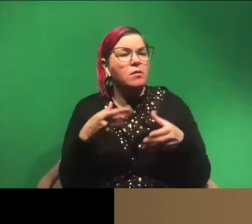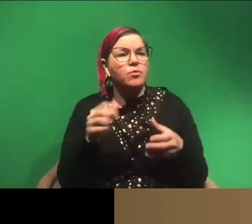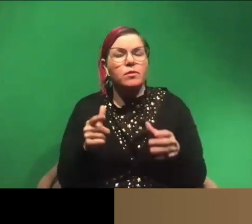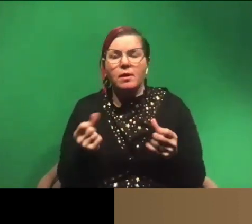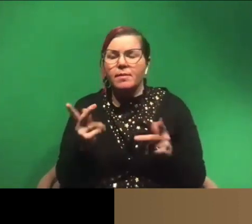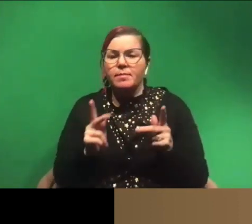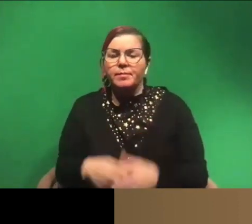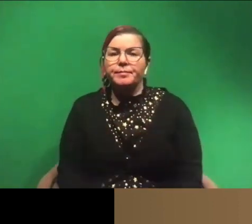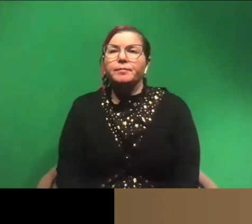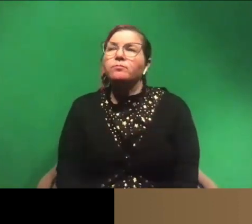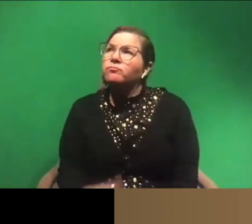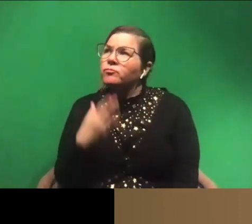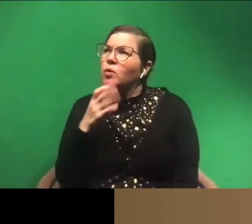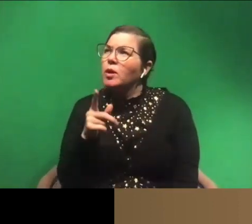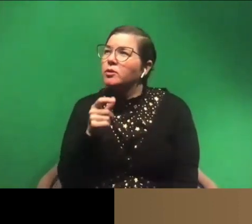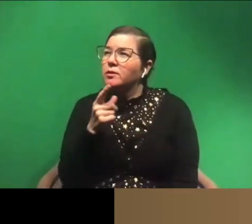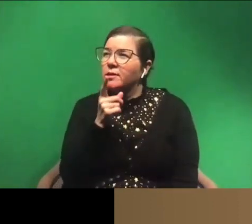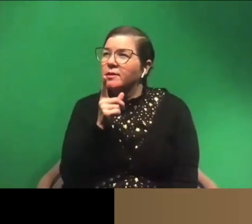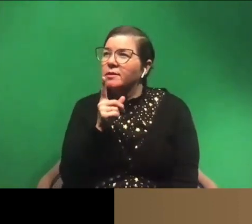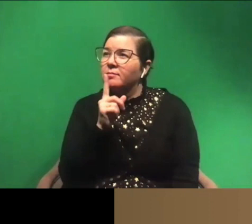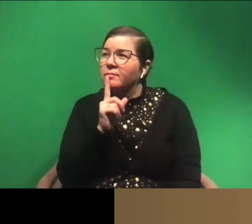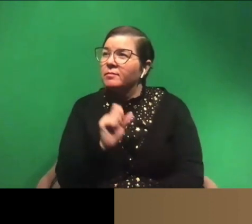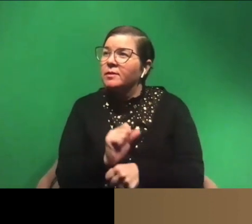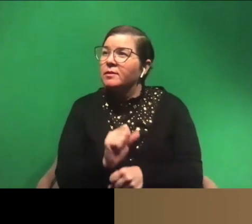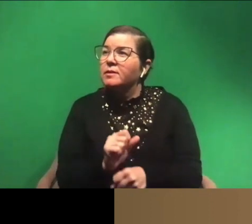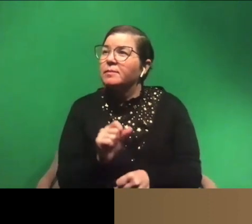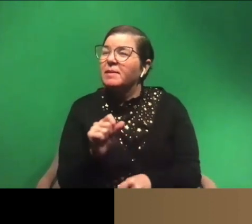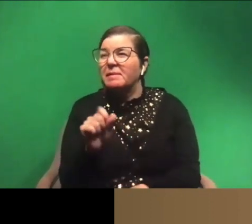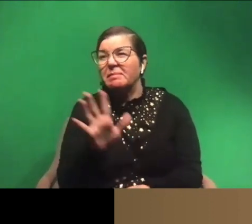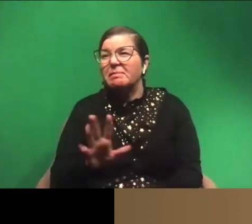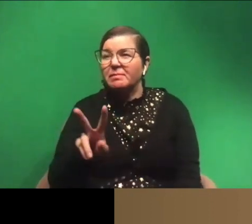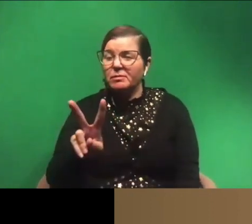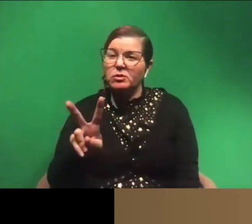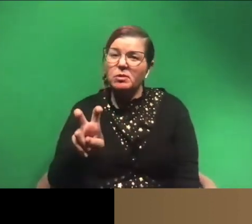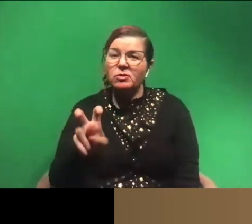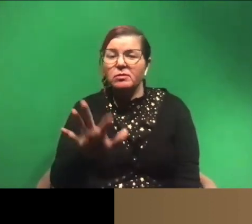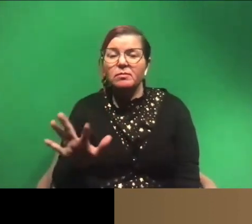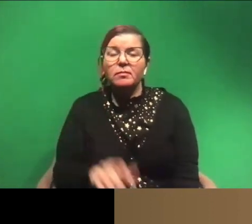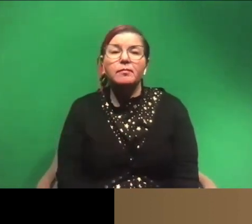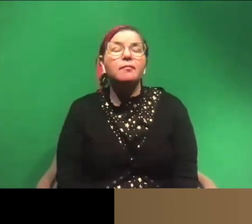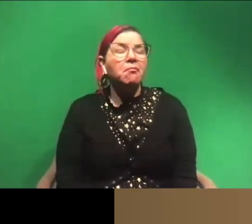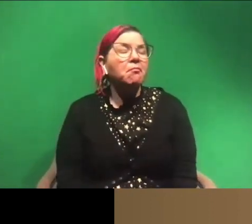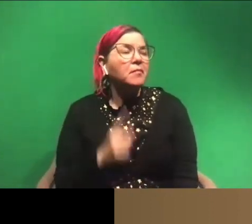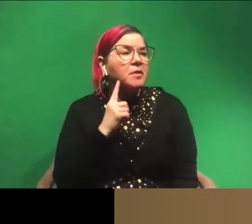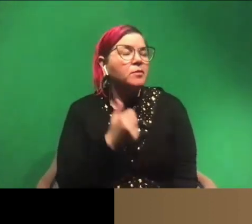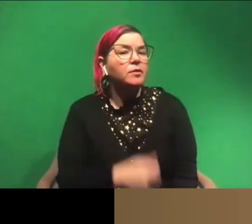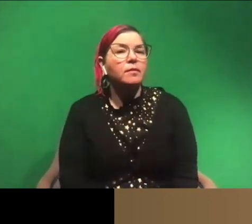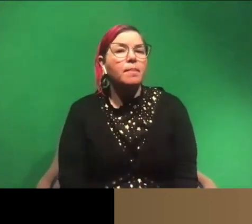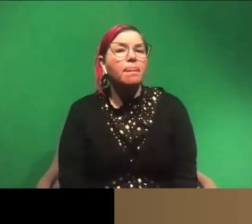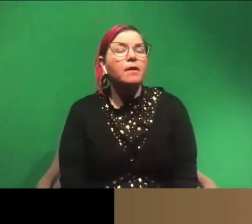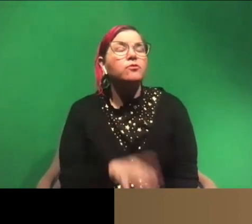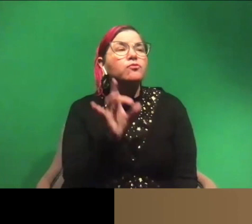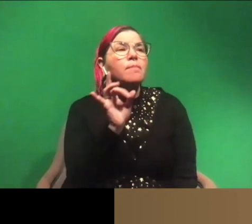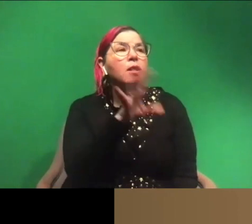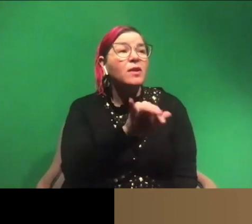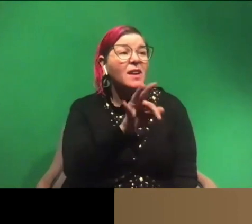a good question. I'm not 100% sure. I think it's something like 200. Sounds good. And this is just a housekeeping reminder. If